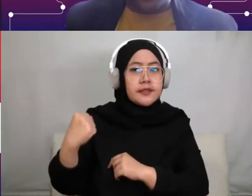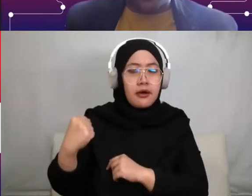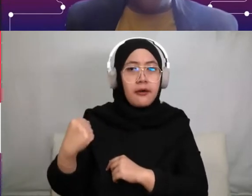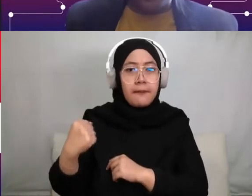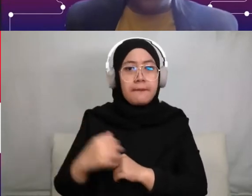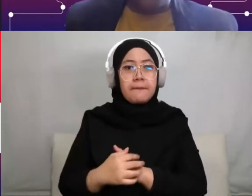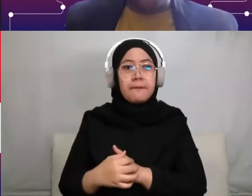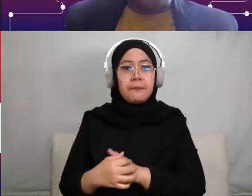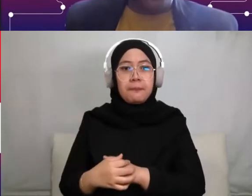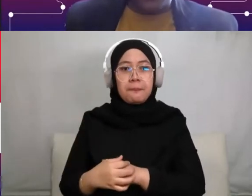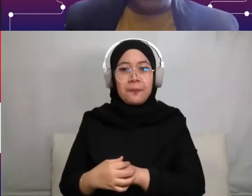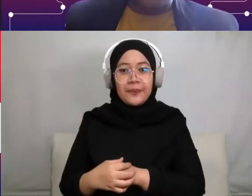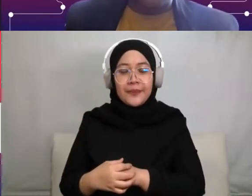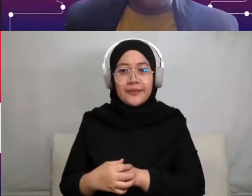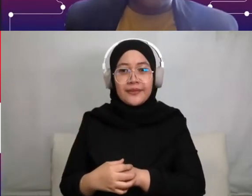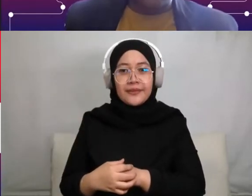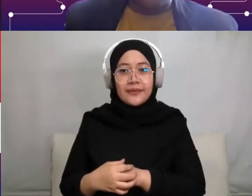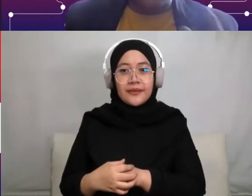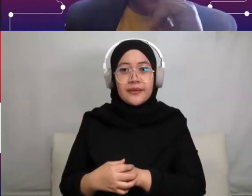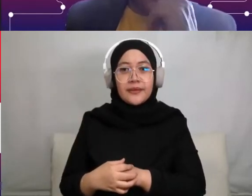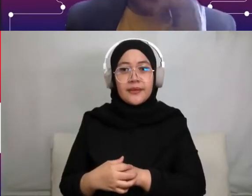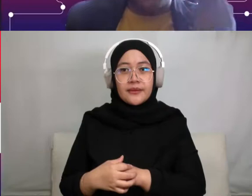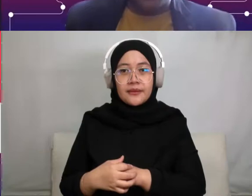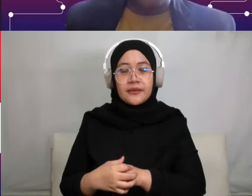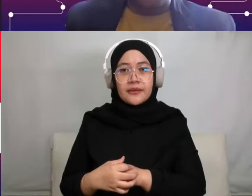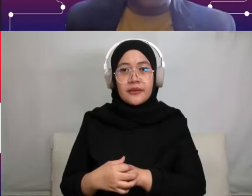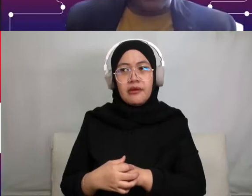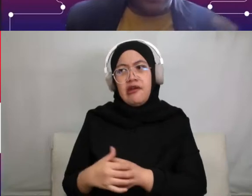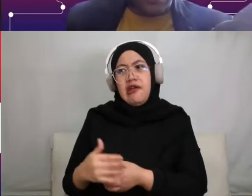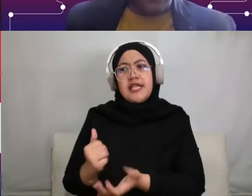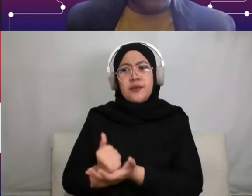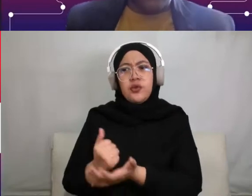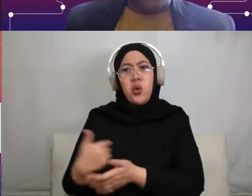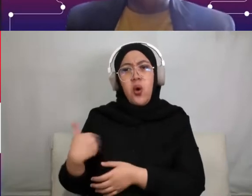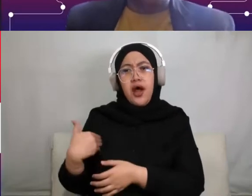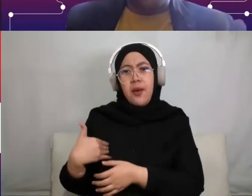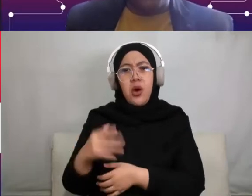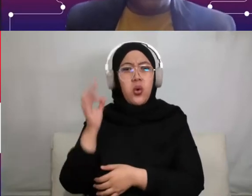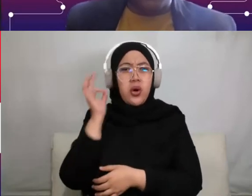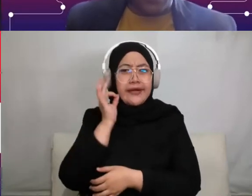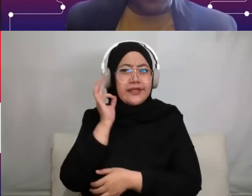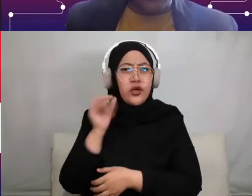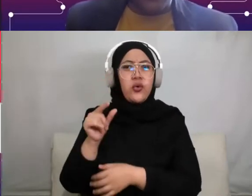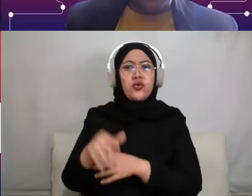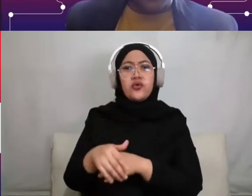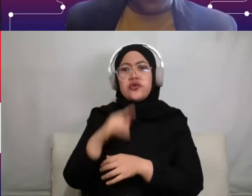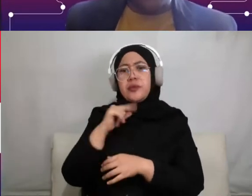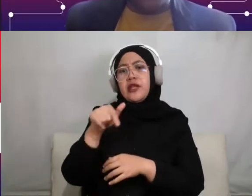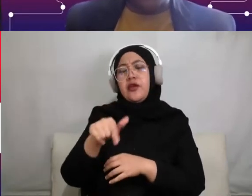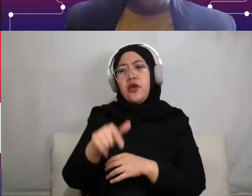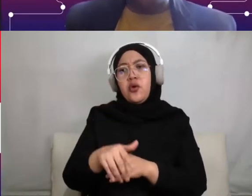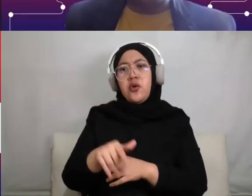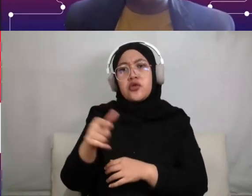So we don't want to take any chance of taking fines, because it is not actually viable to run.